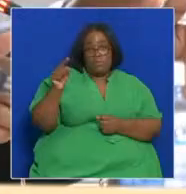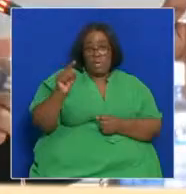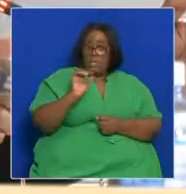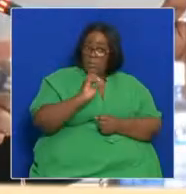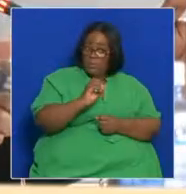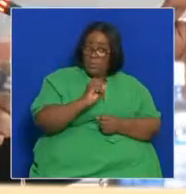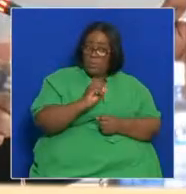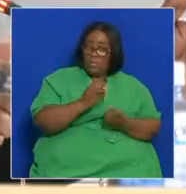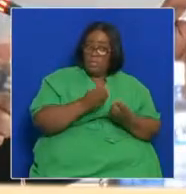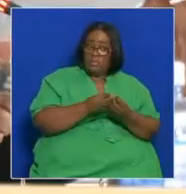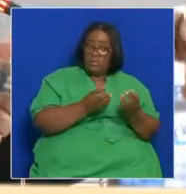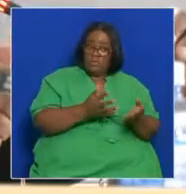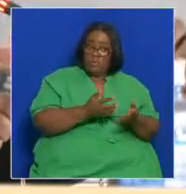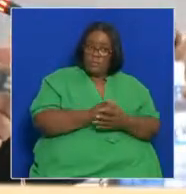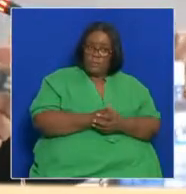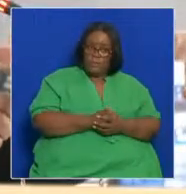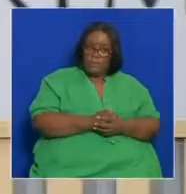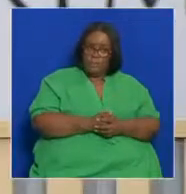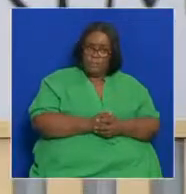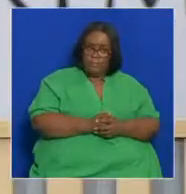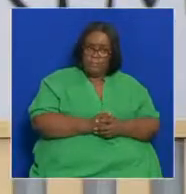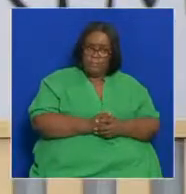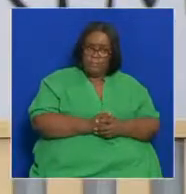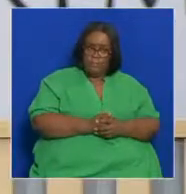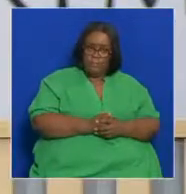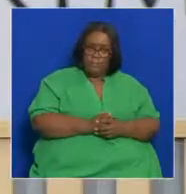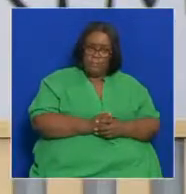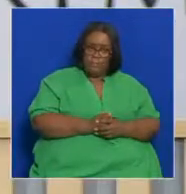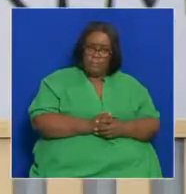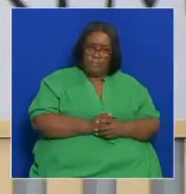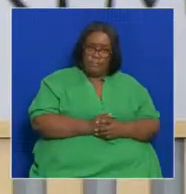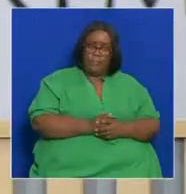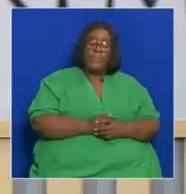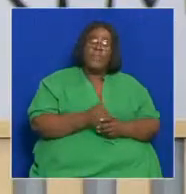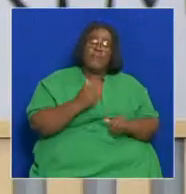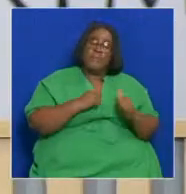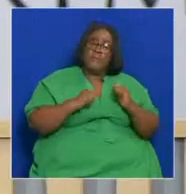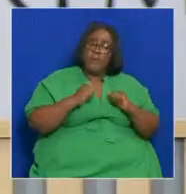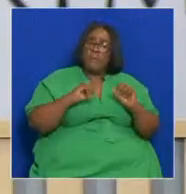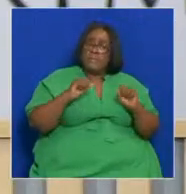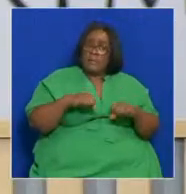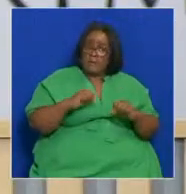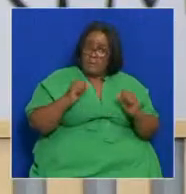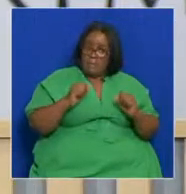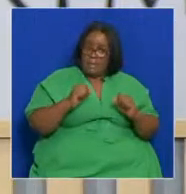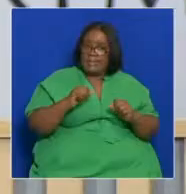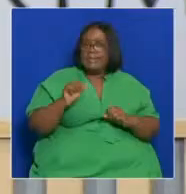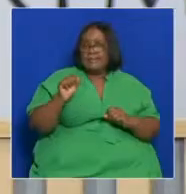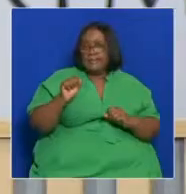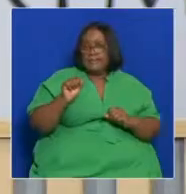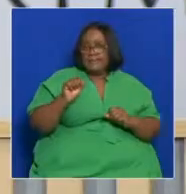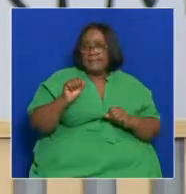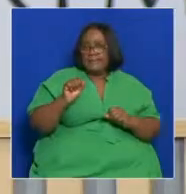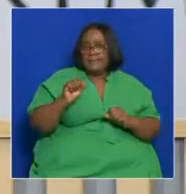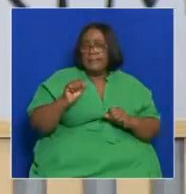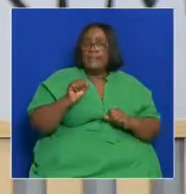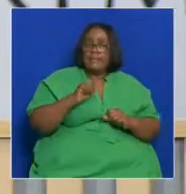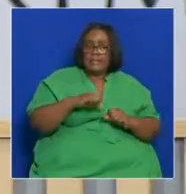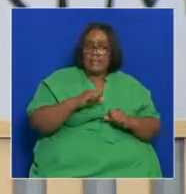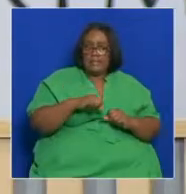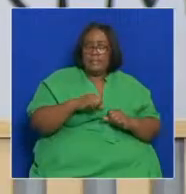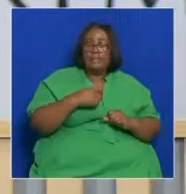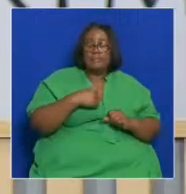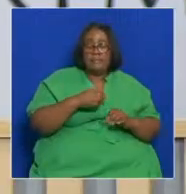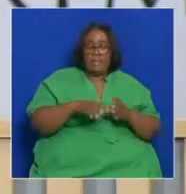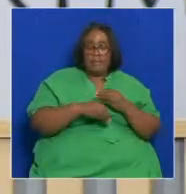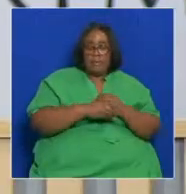What is it called? That is correct. The performance agreement. Yes. Now, I'm adding to what Commissioner Baloyi says,